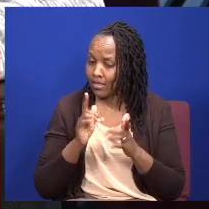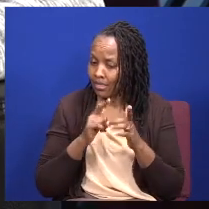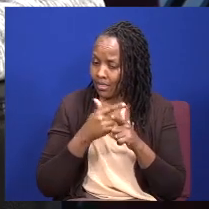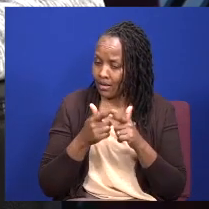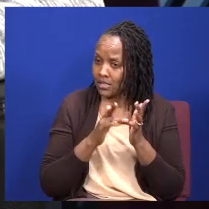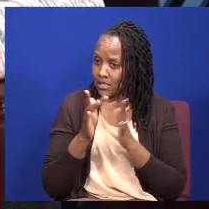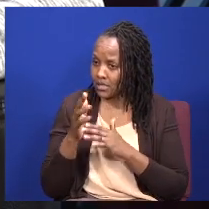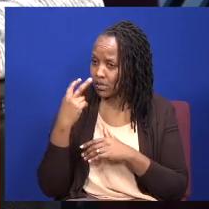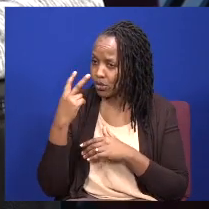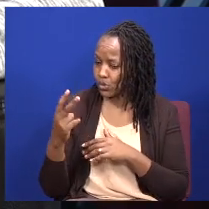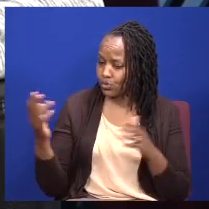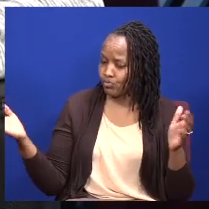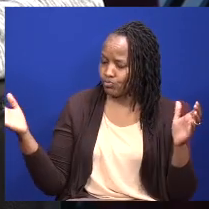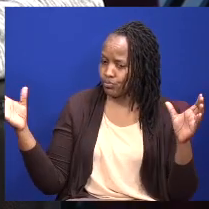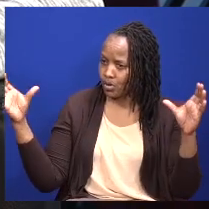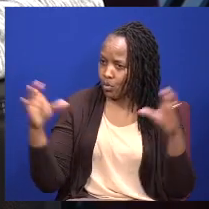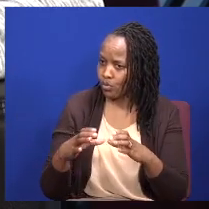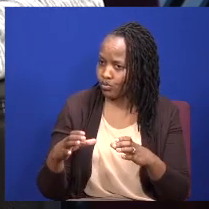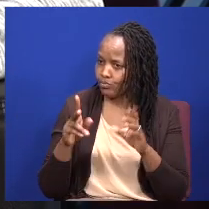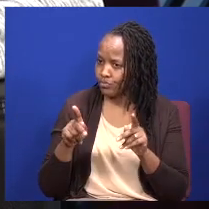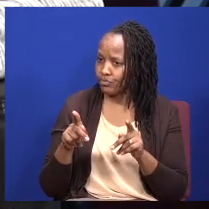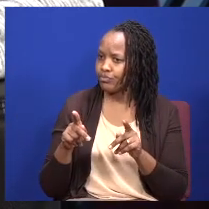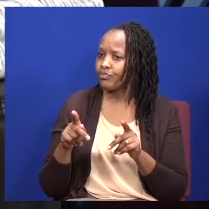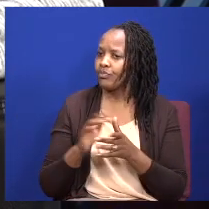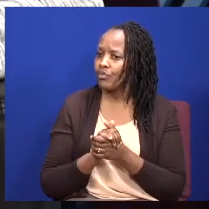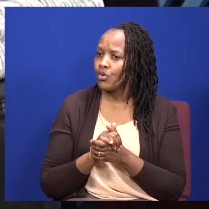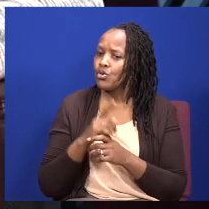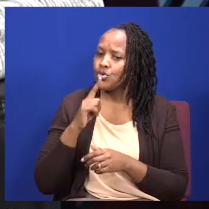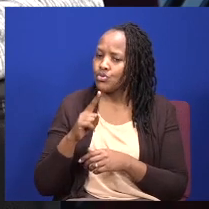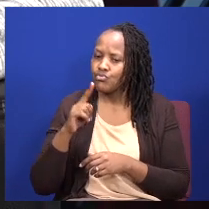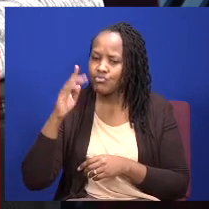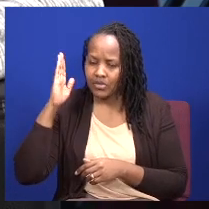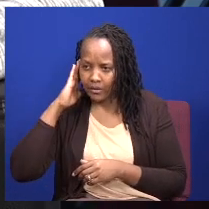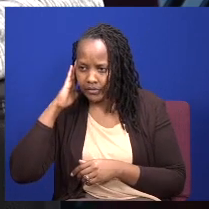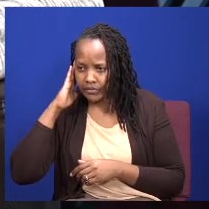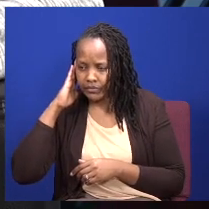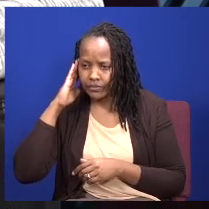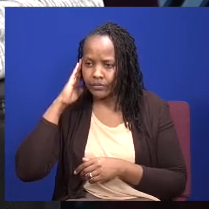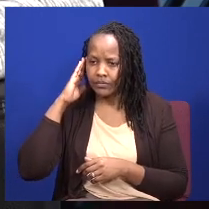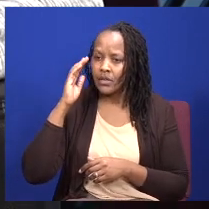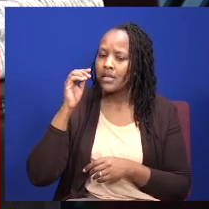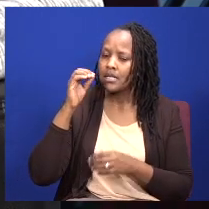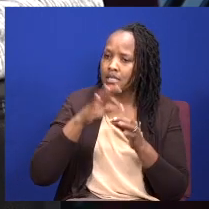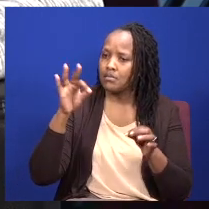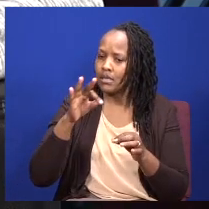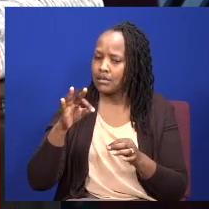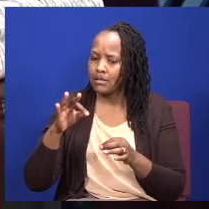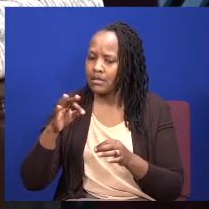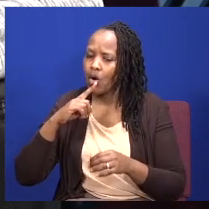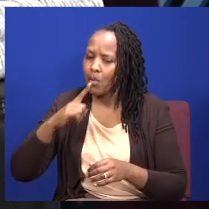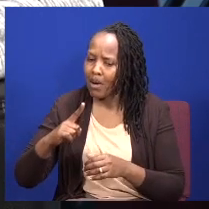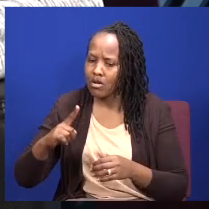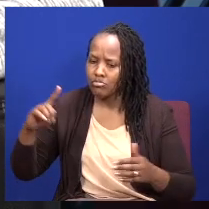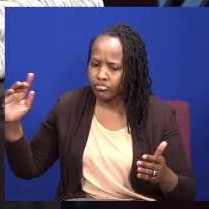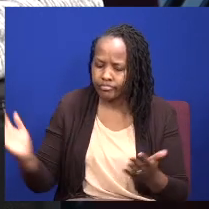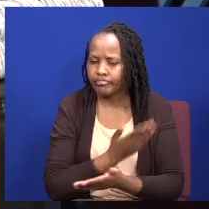the scene, he rebuked the impure spirit. "You deaf and mute spirit," he said, "I command you, come out of him and